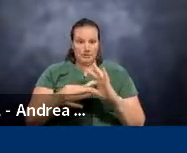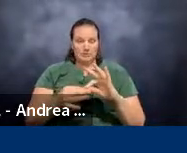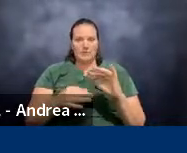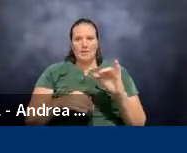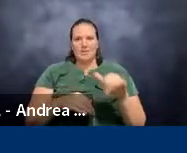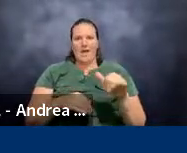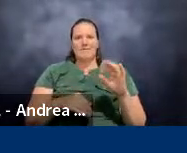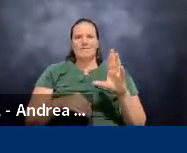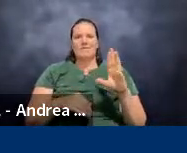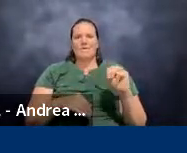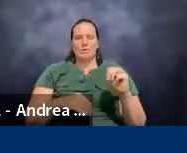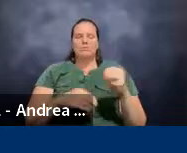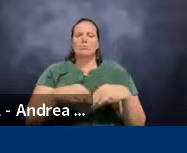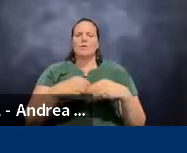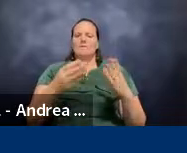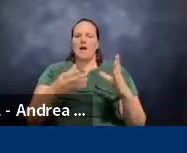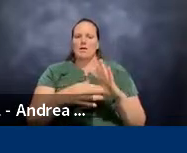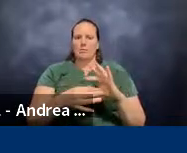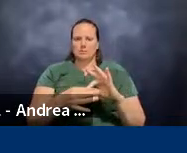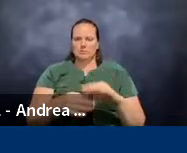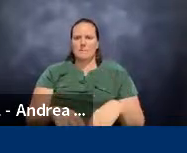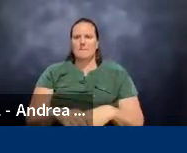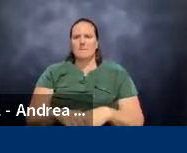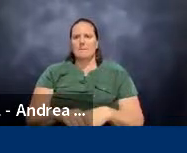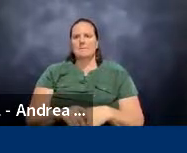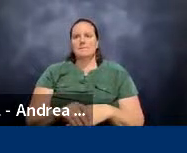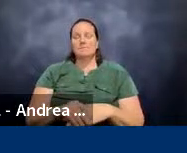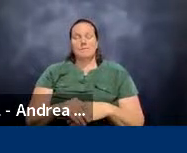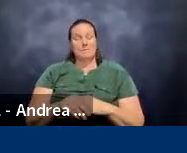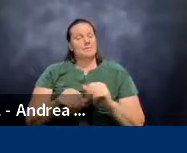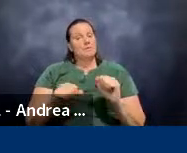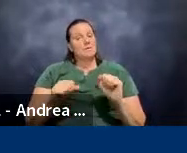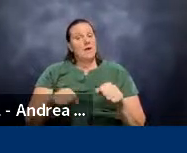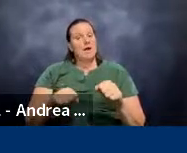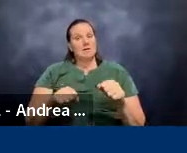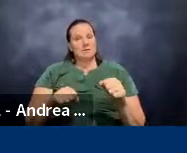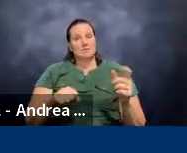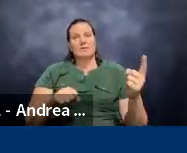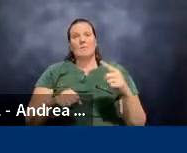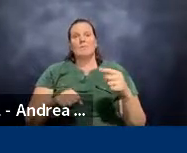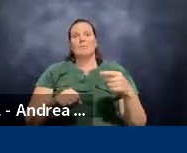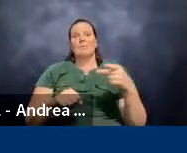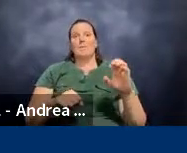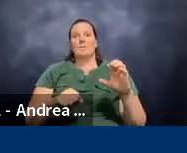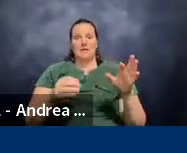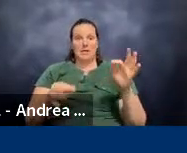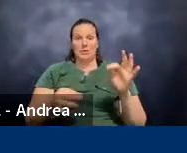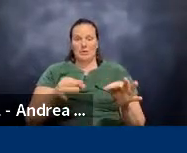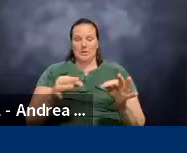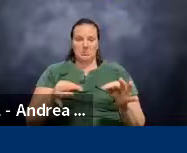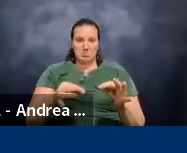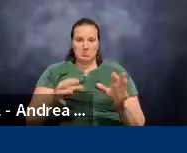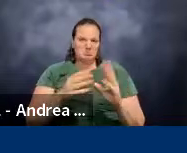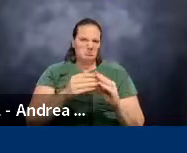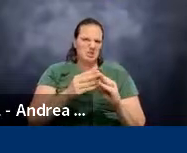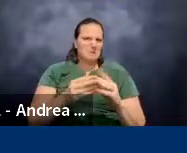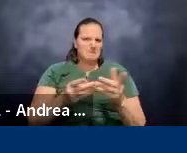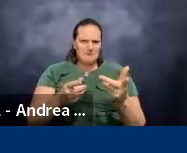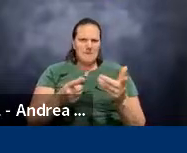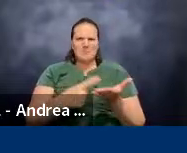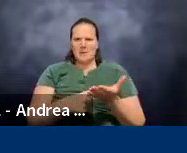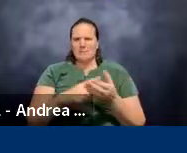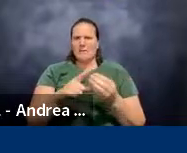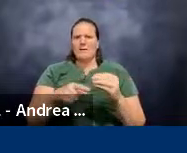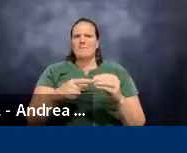comment form to provide your comments. You can also come to one of our public hearings, which I'll talk about in a moment, and you